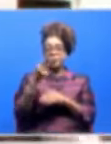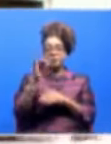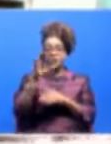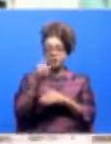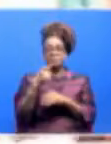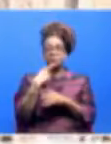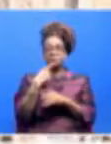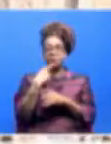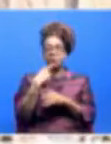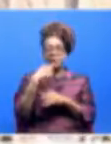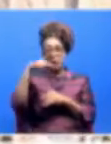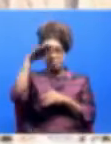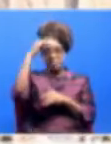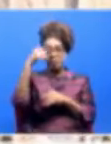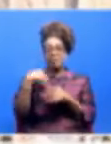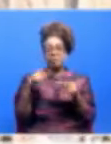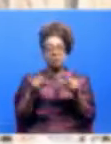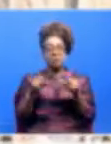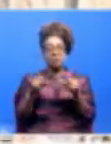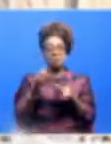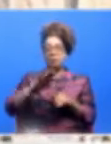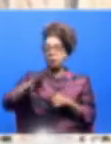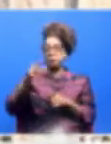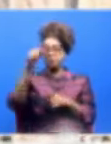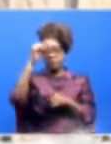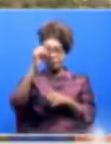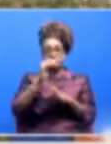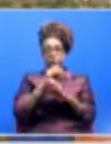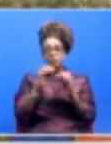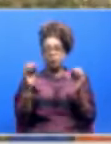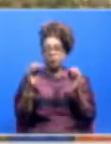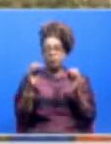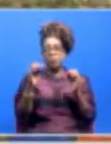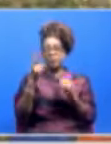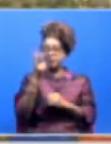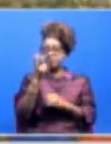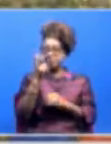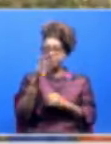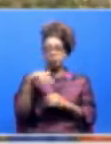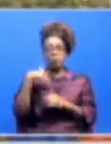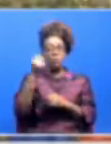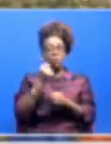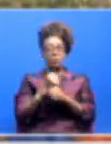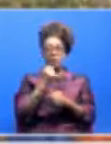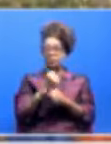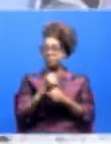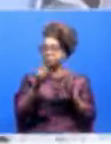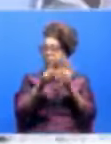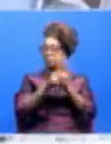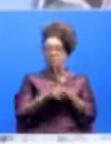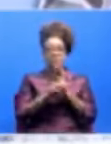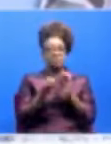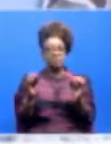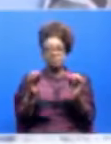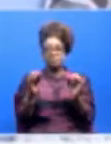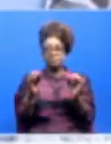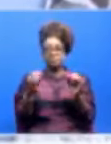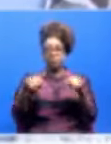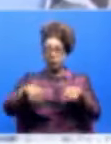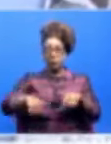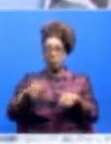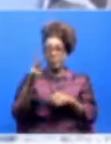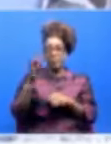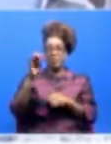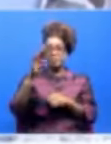bar had not been licensed by the county government and the prime suspect had been operating illegally. Today on the ground we have